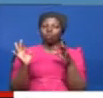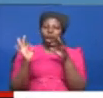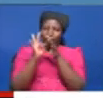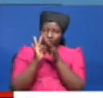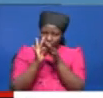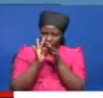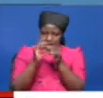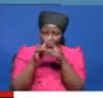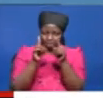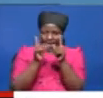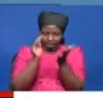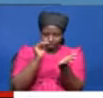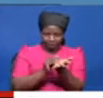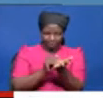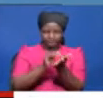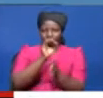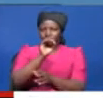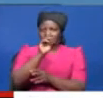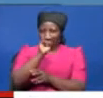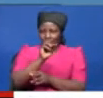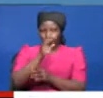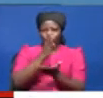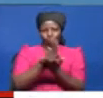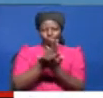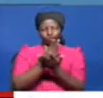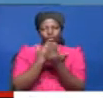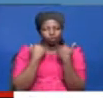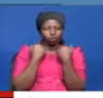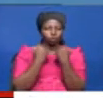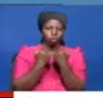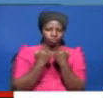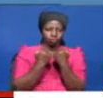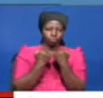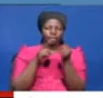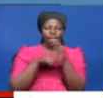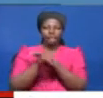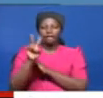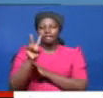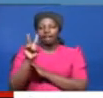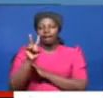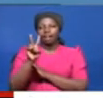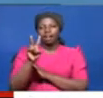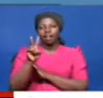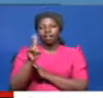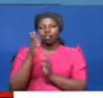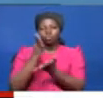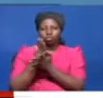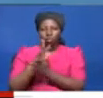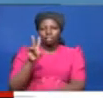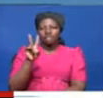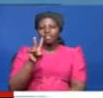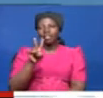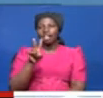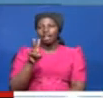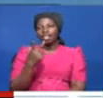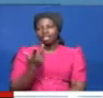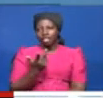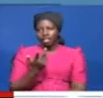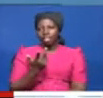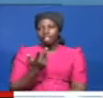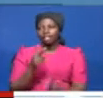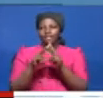But again, ODM is quite strong in Vihiga. Actually, Vihiga there is a it's a very